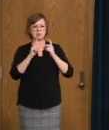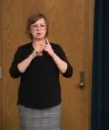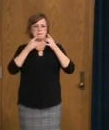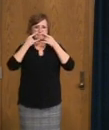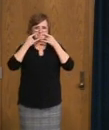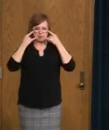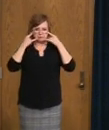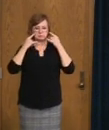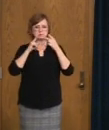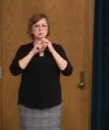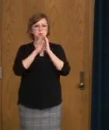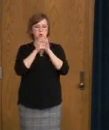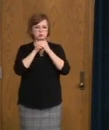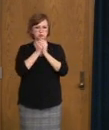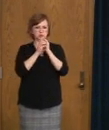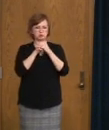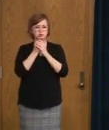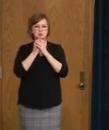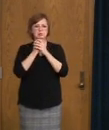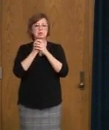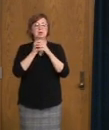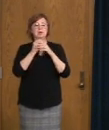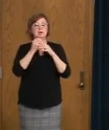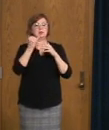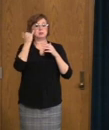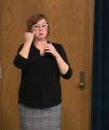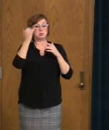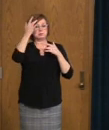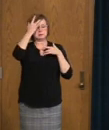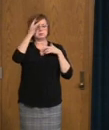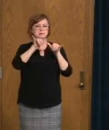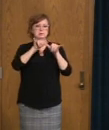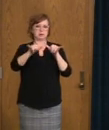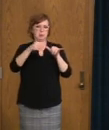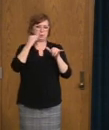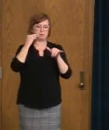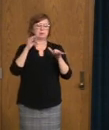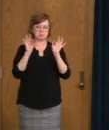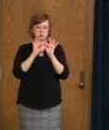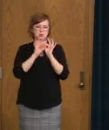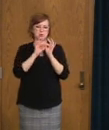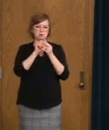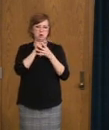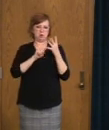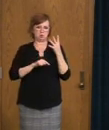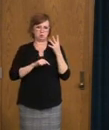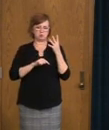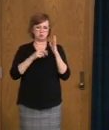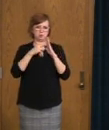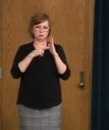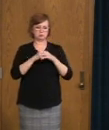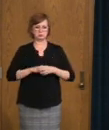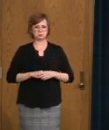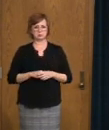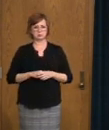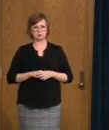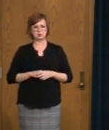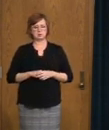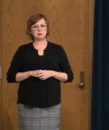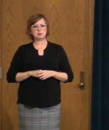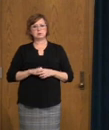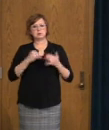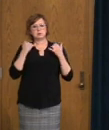and staying home if you're sick. And I think that's going to be crucial. We are not seeing, so why we think the curve is plateauing, obviously we're